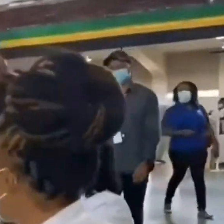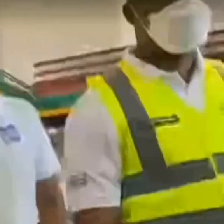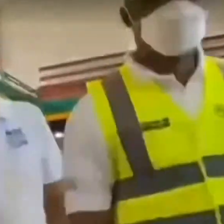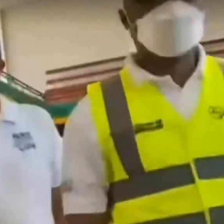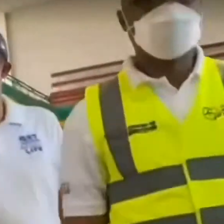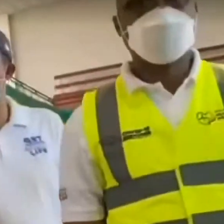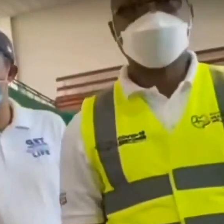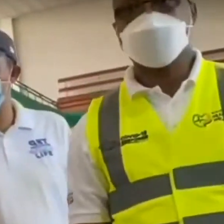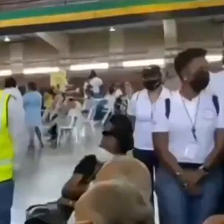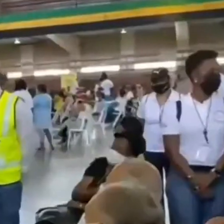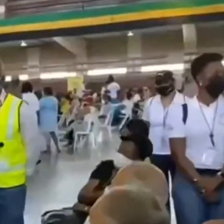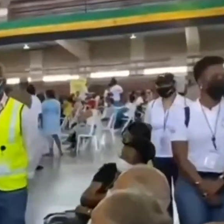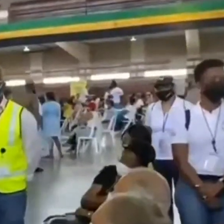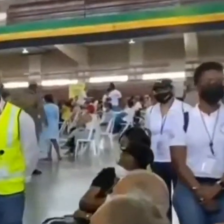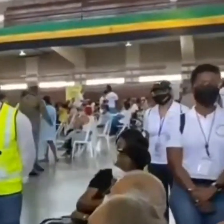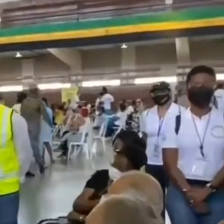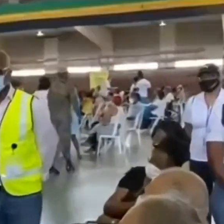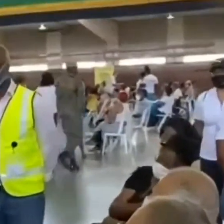happens for a reason.